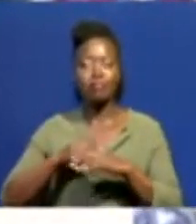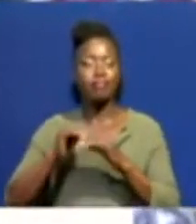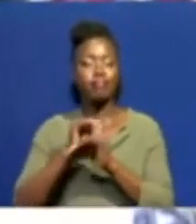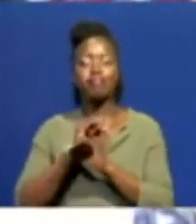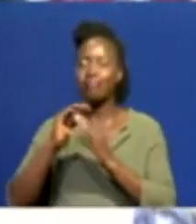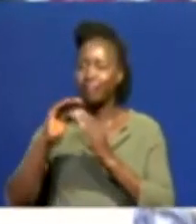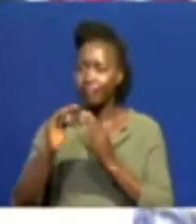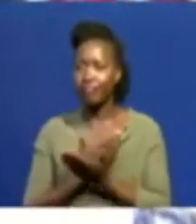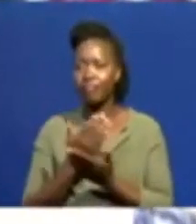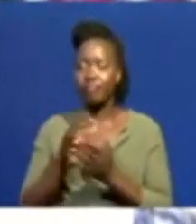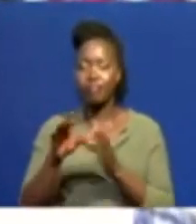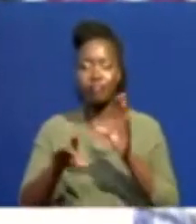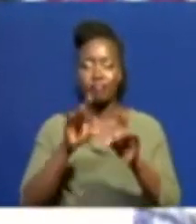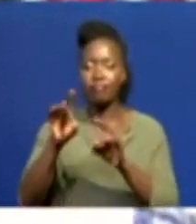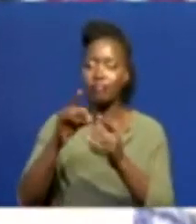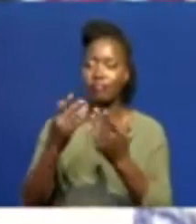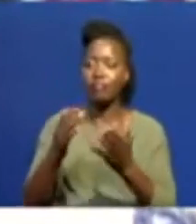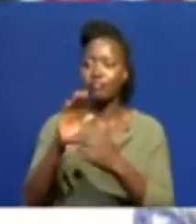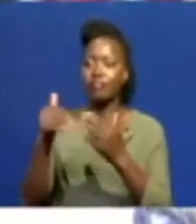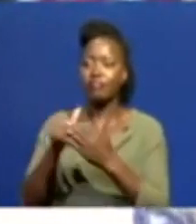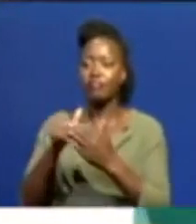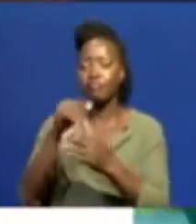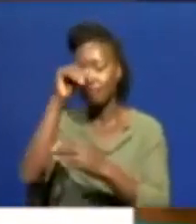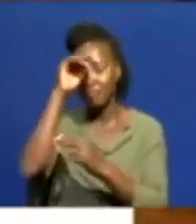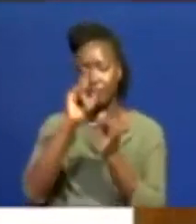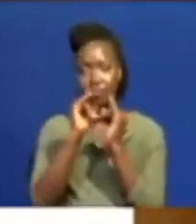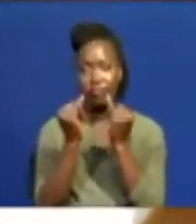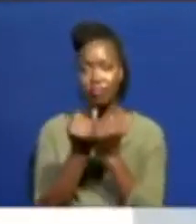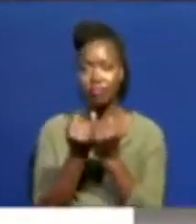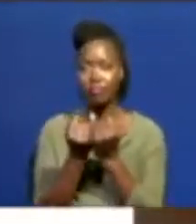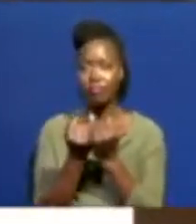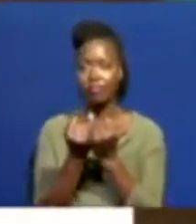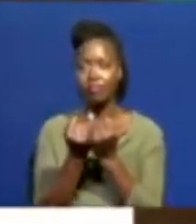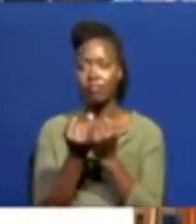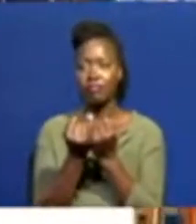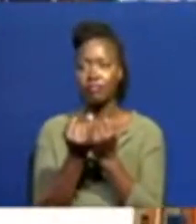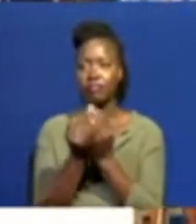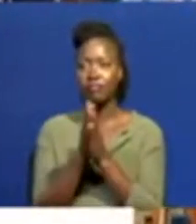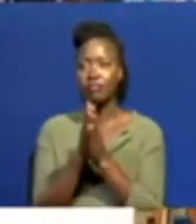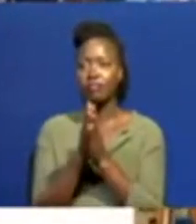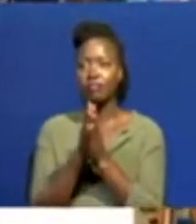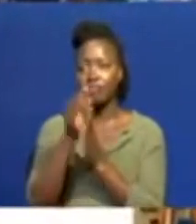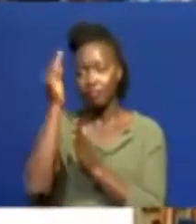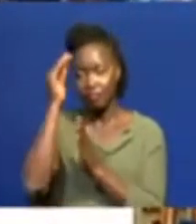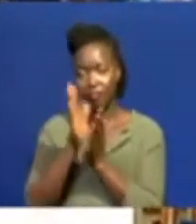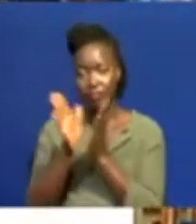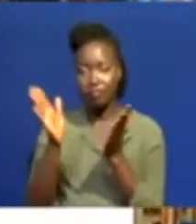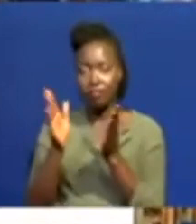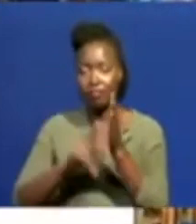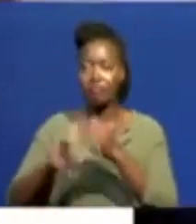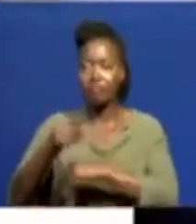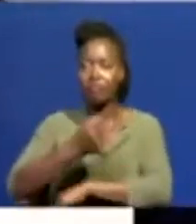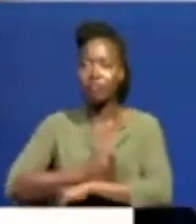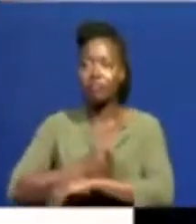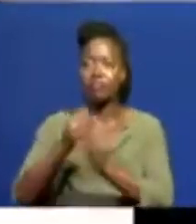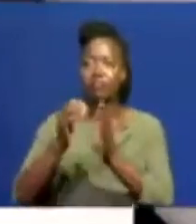tuchukue watoto kwa hizi centers zetu za government institutions. Elsewhere, learners in public primary schools in Machakos